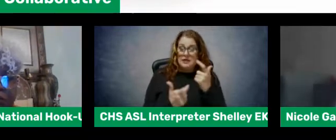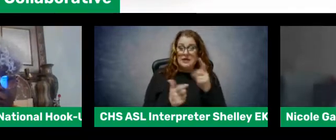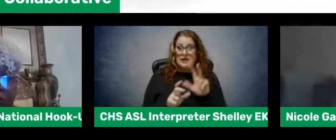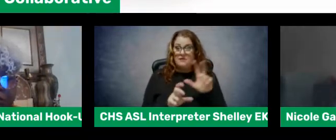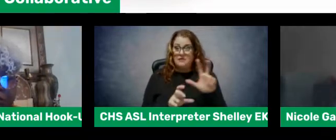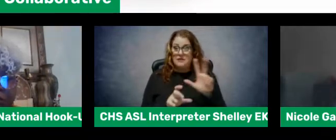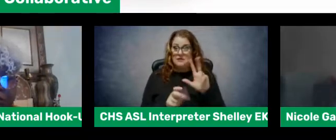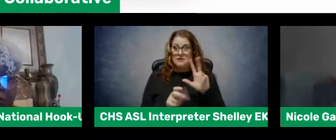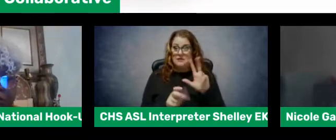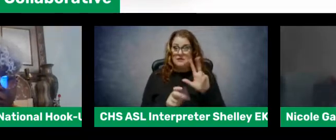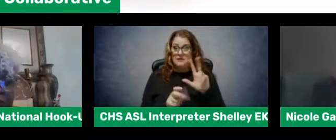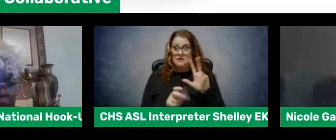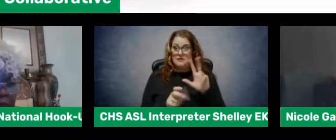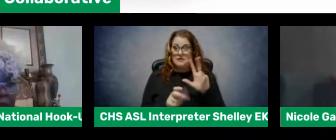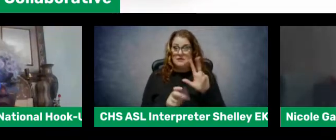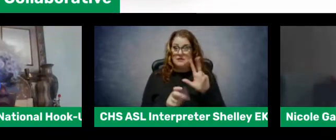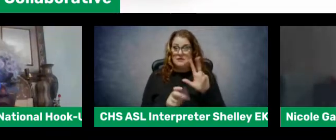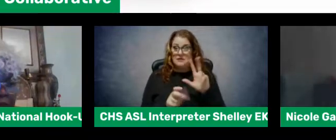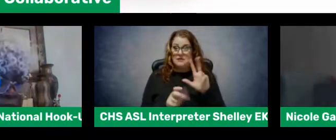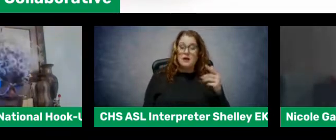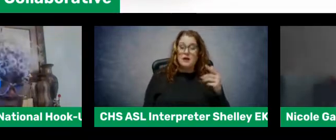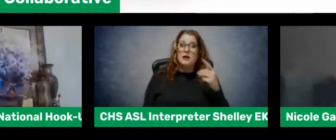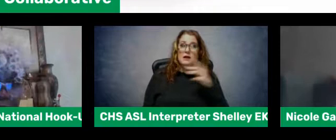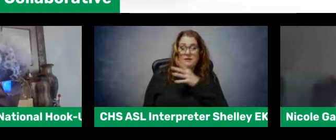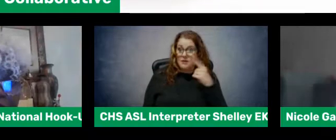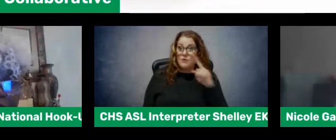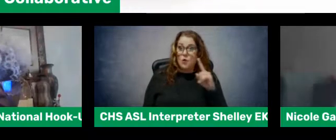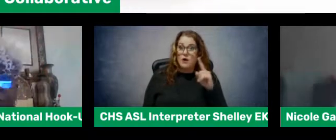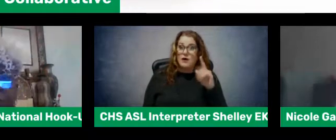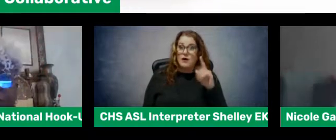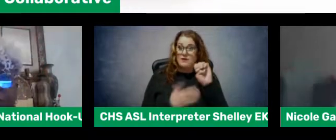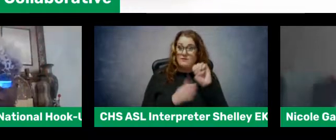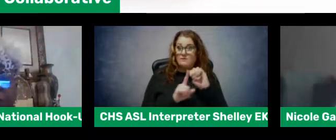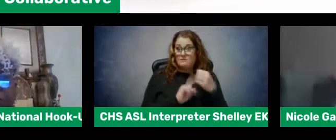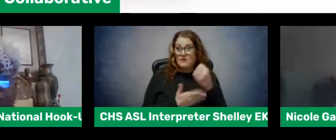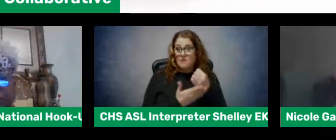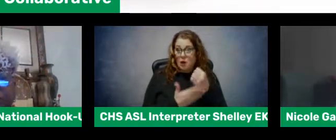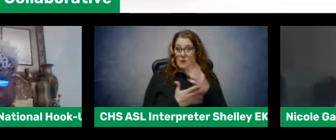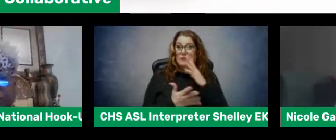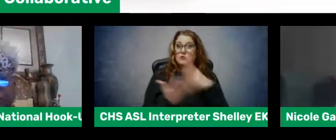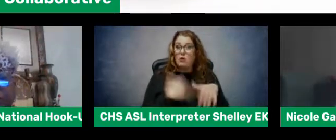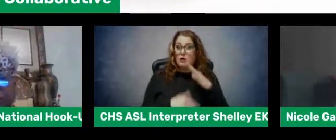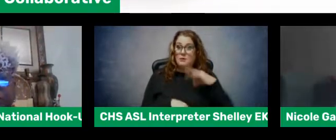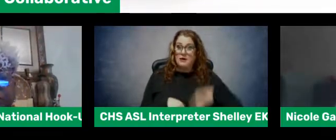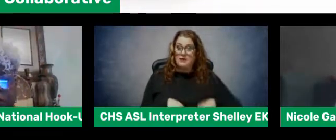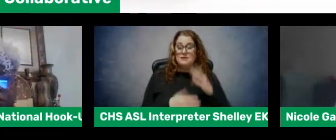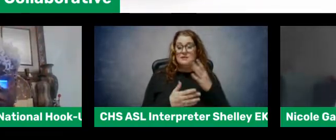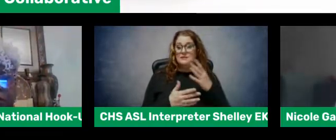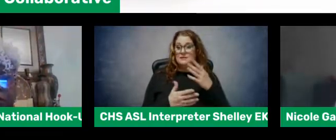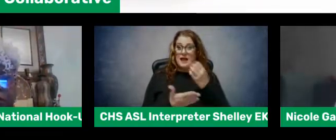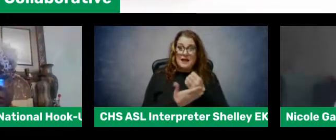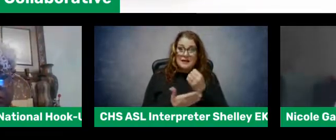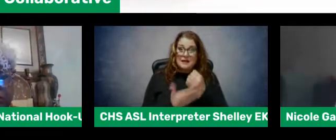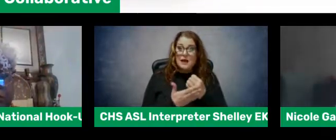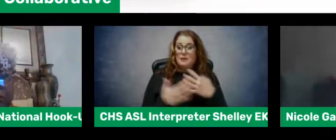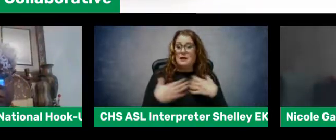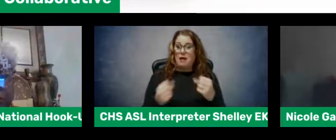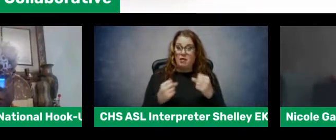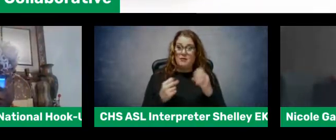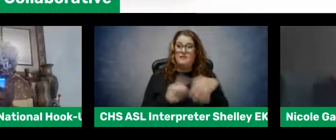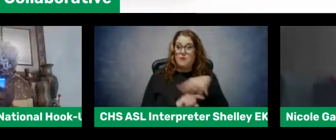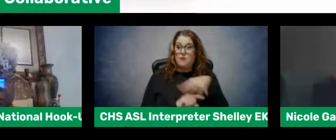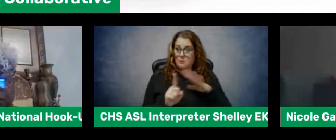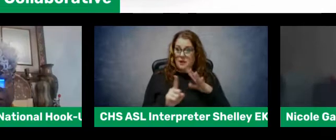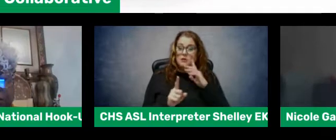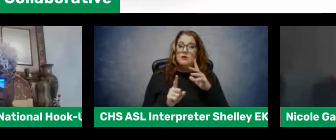in our agriculture, not only for environmental benefits or health benefits, economic benefits, but also the social benefits